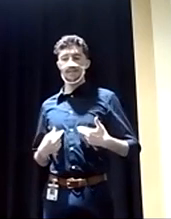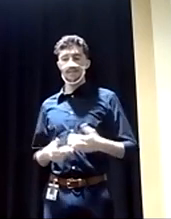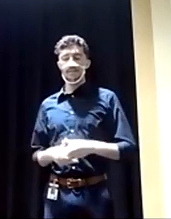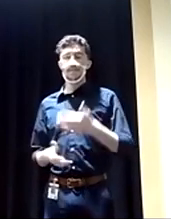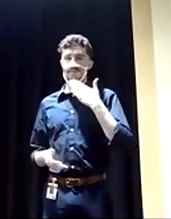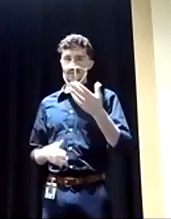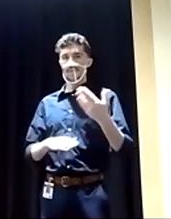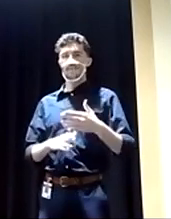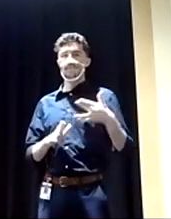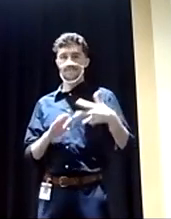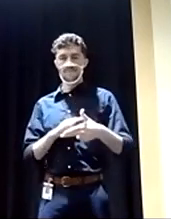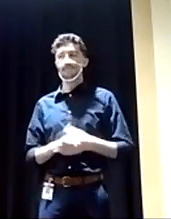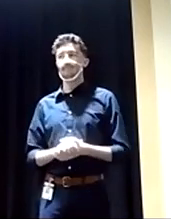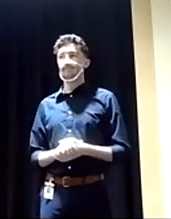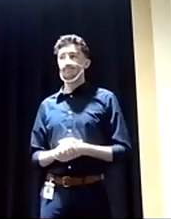Thank you.